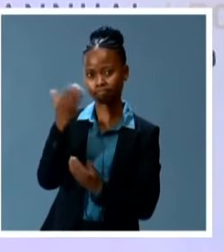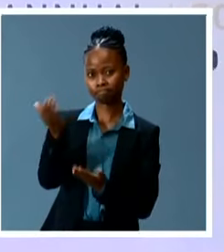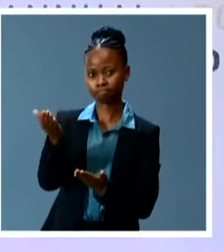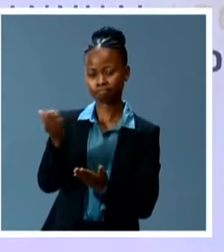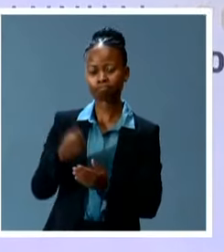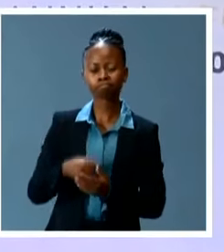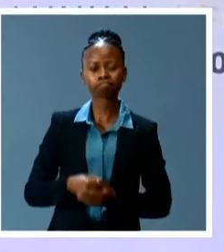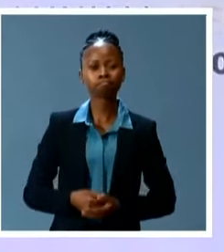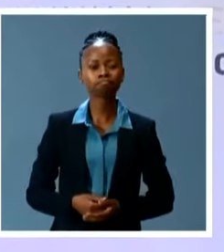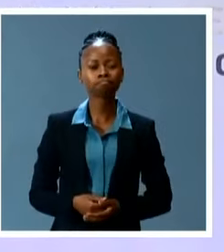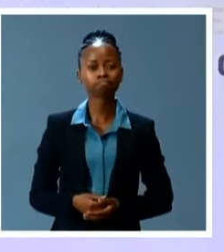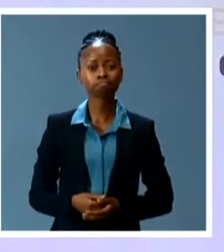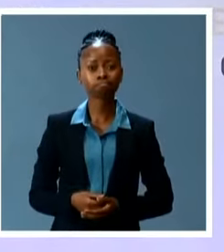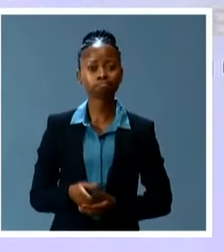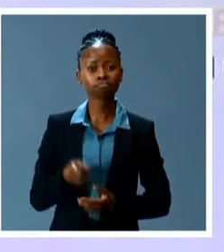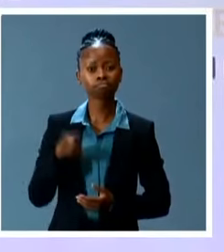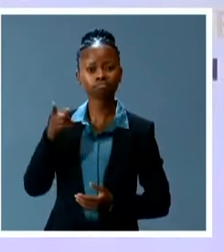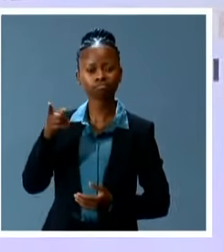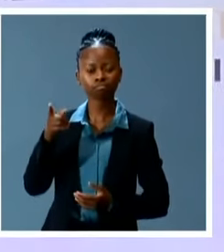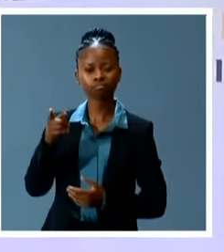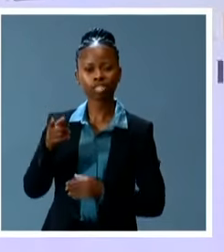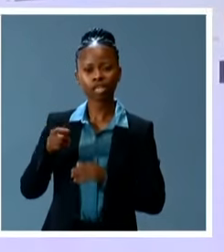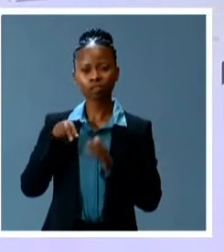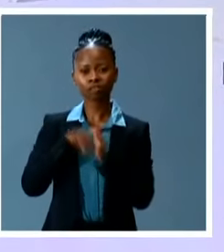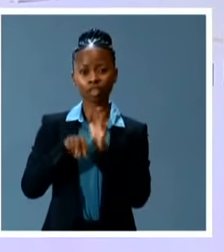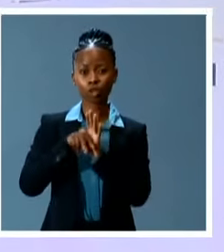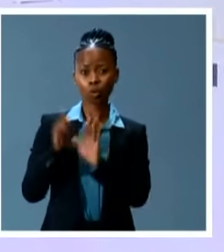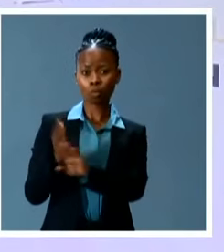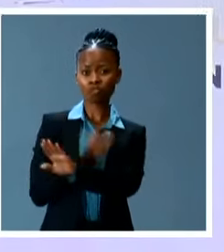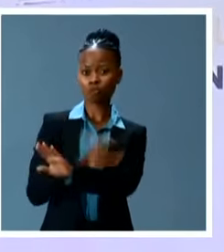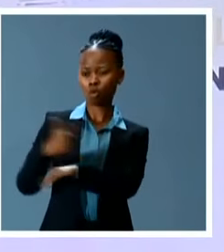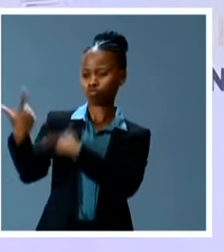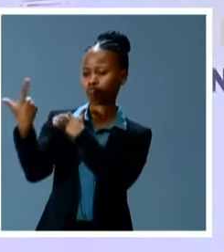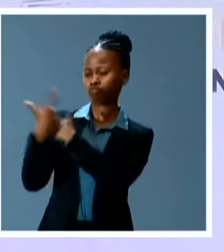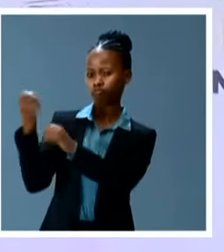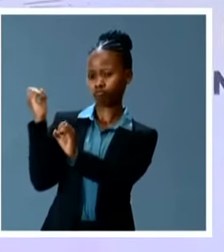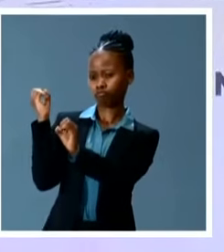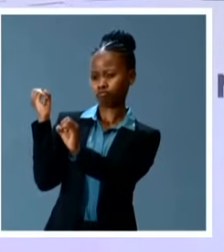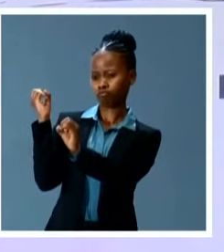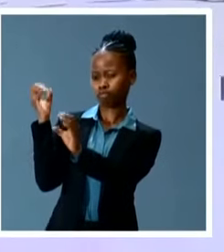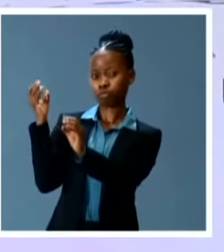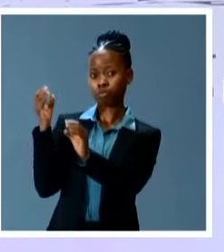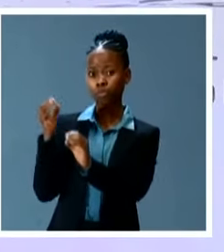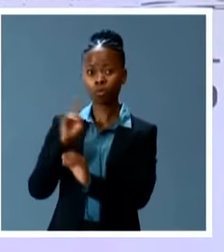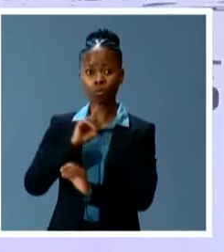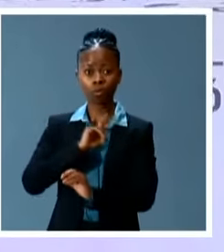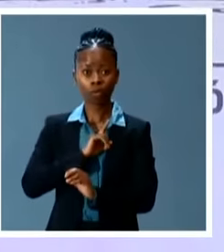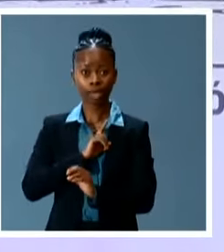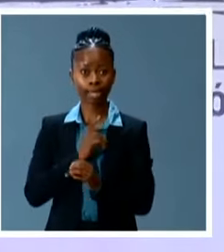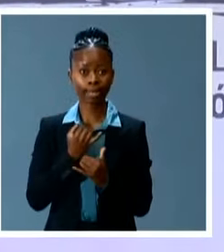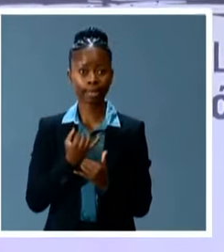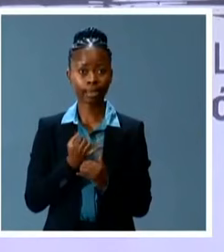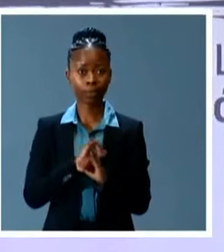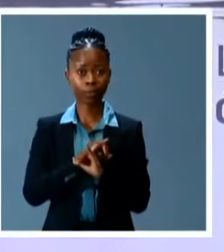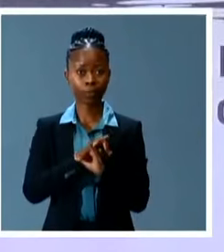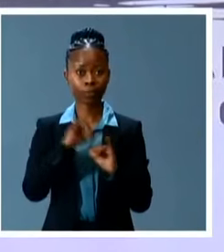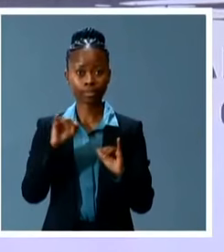has contributed a pre-recorded message for this occasion in the midst of what is a punishing